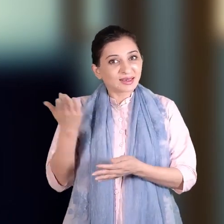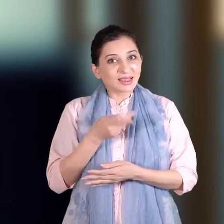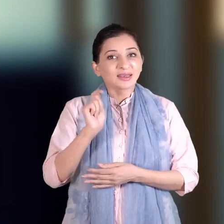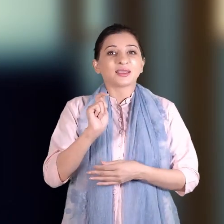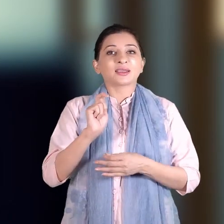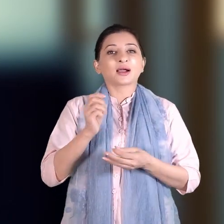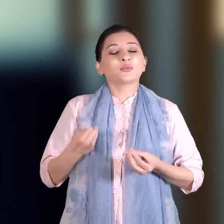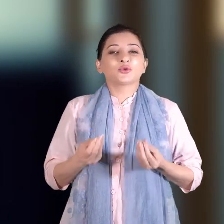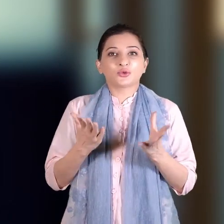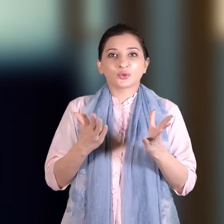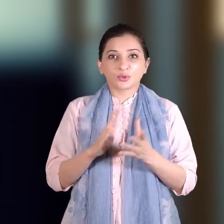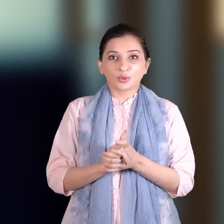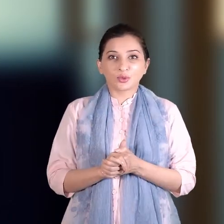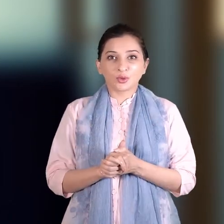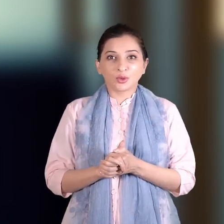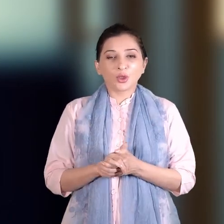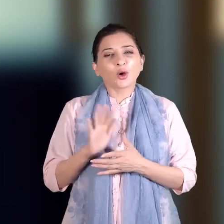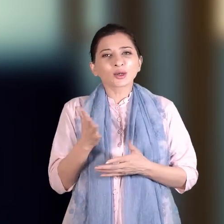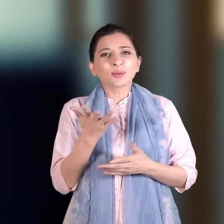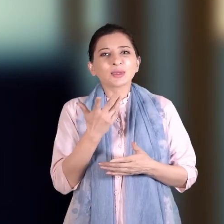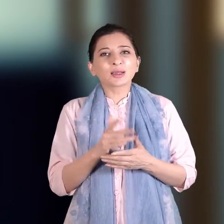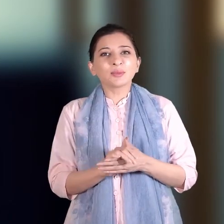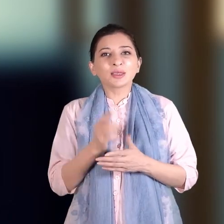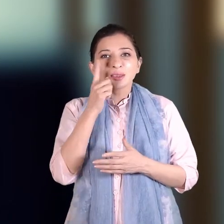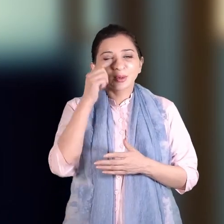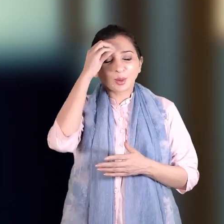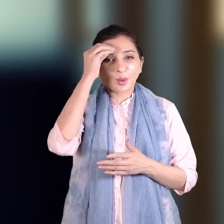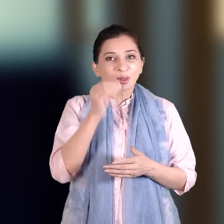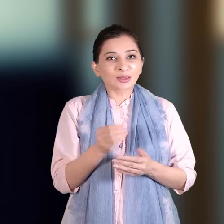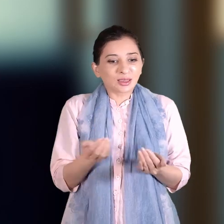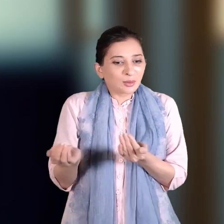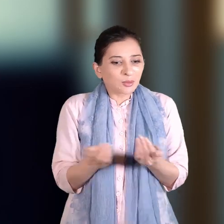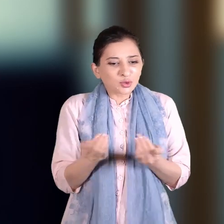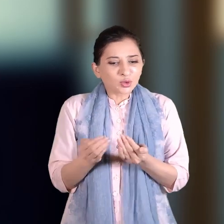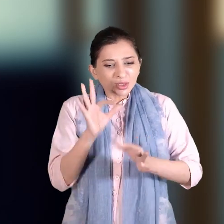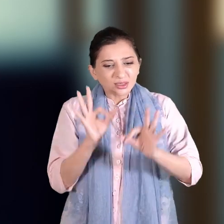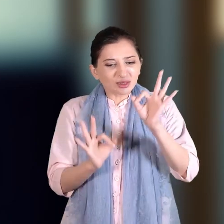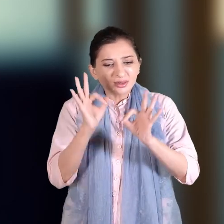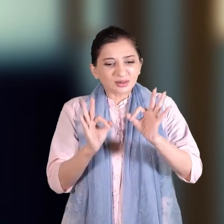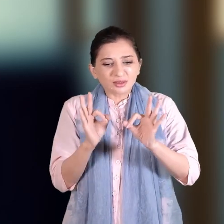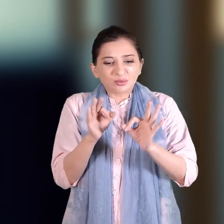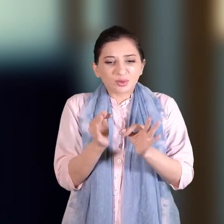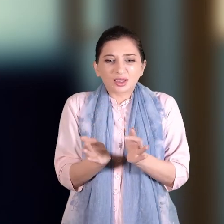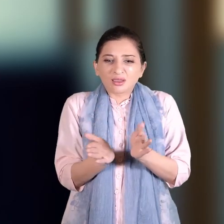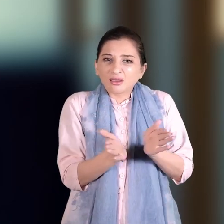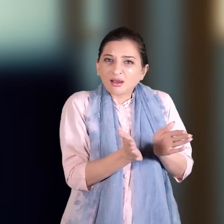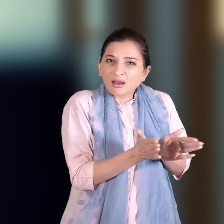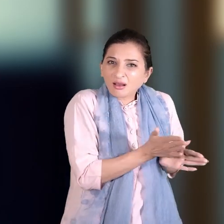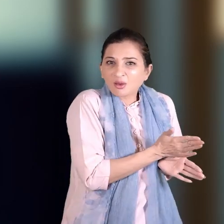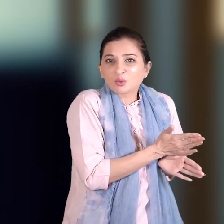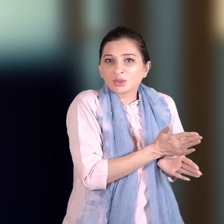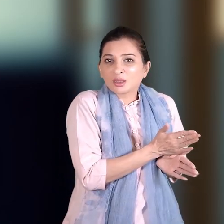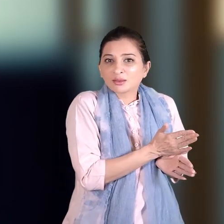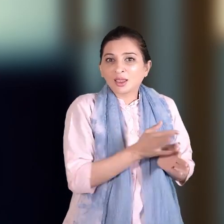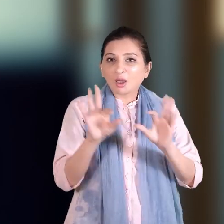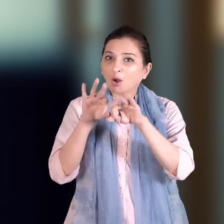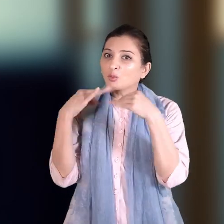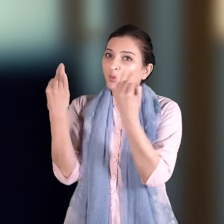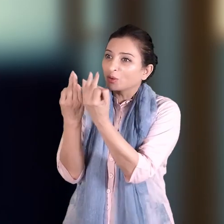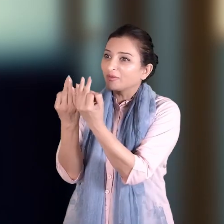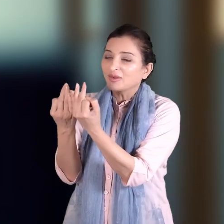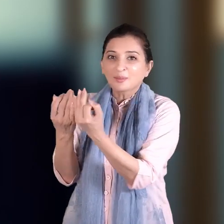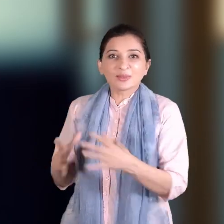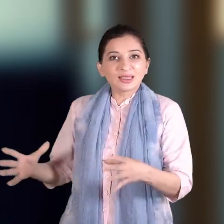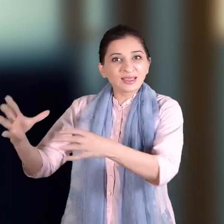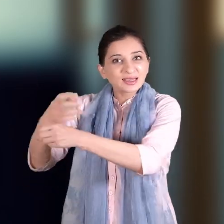feeling really isolated, and sometimes they also feel resentment towards the child. And while